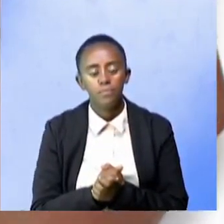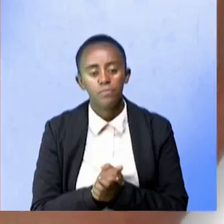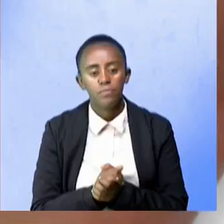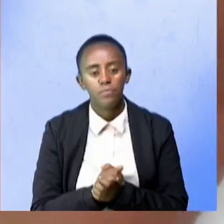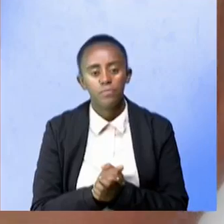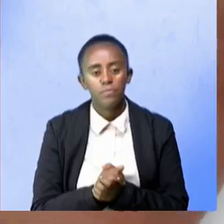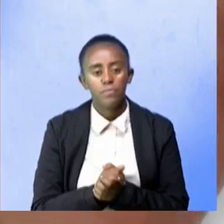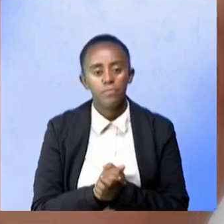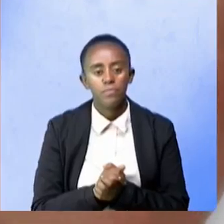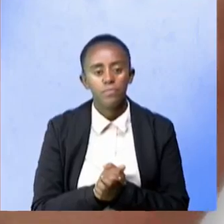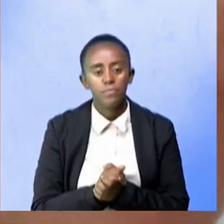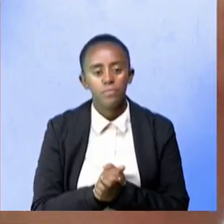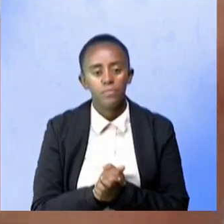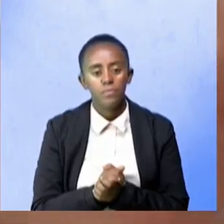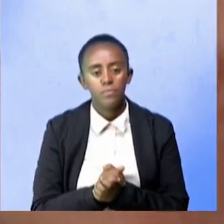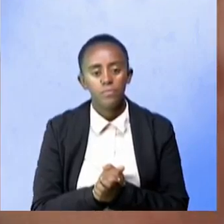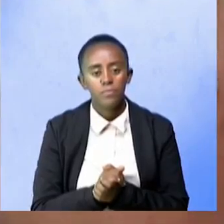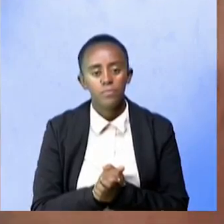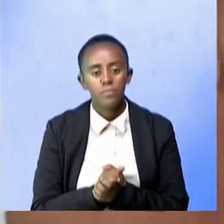around